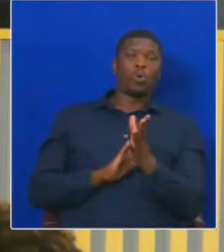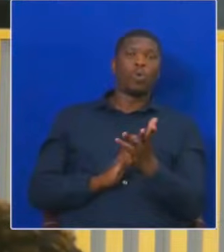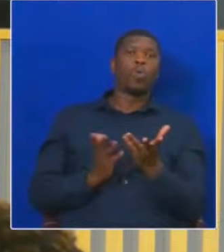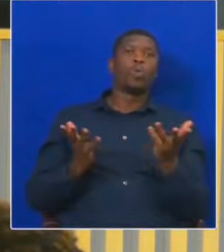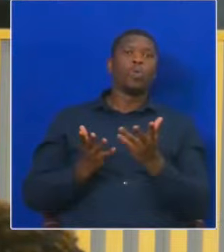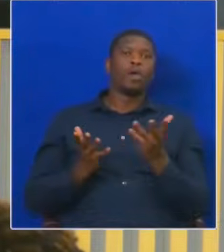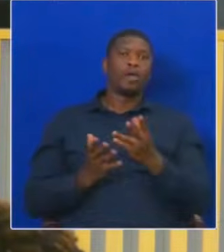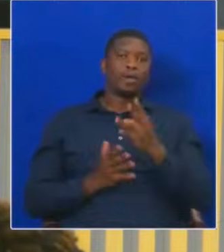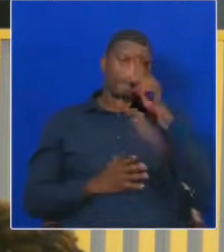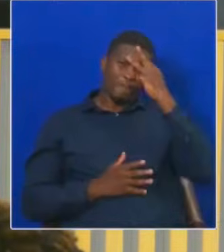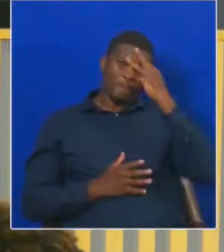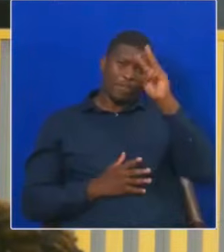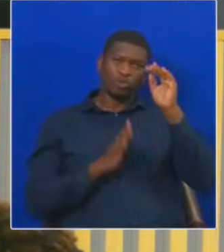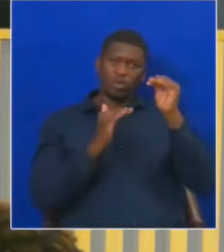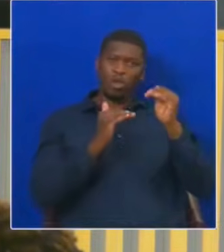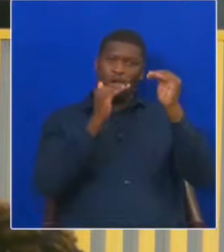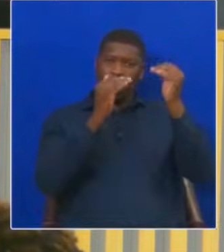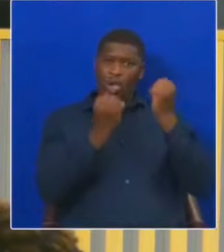High Court